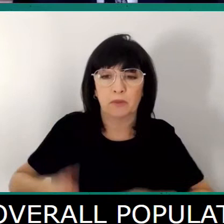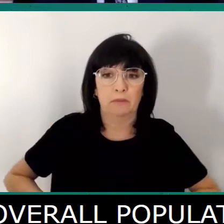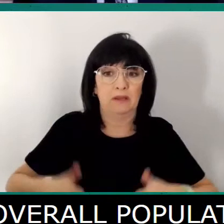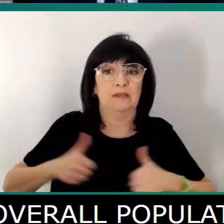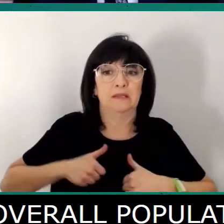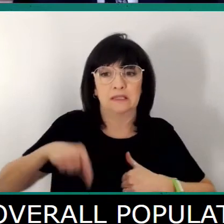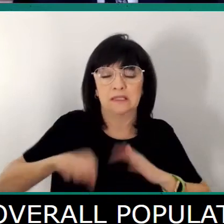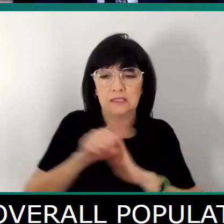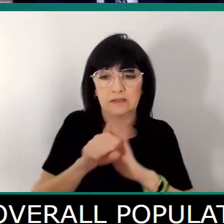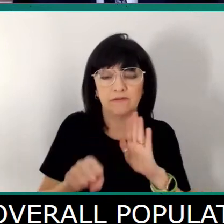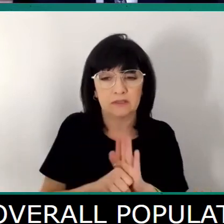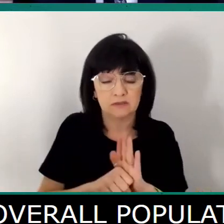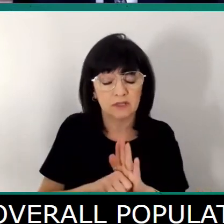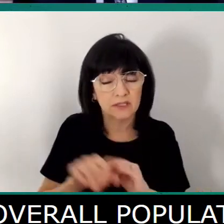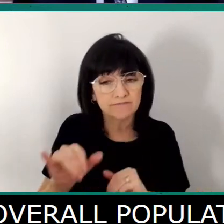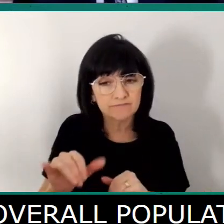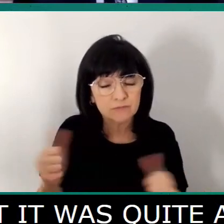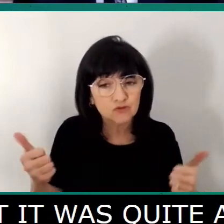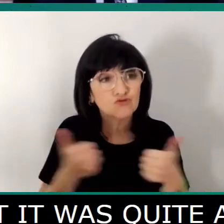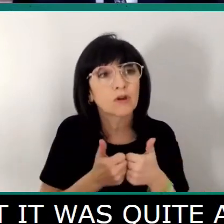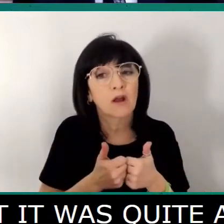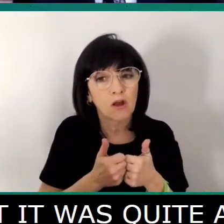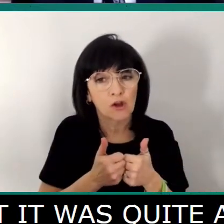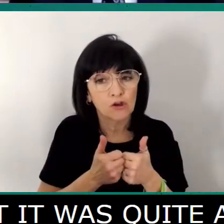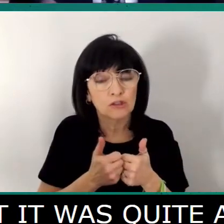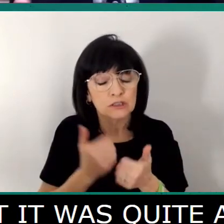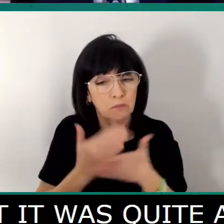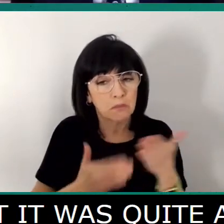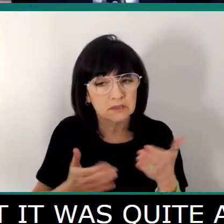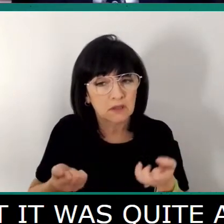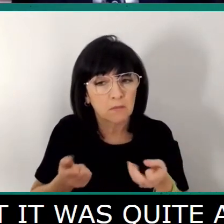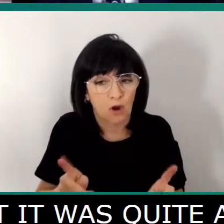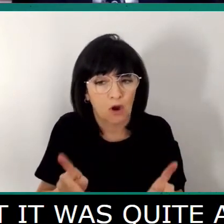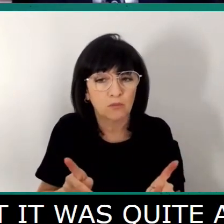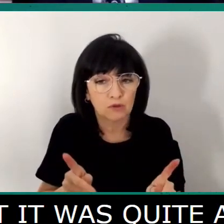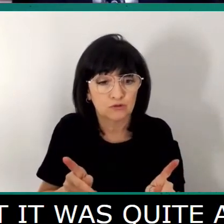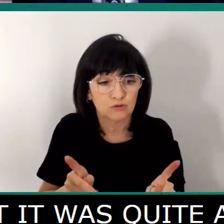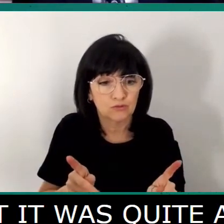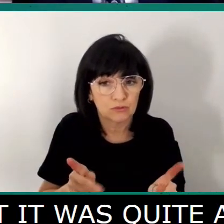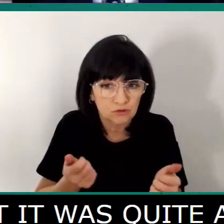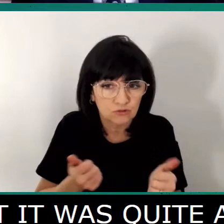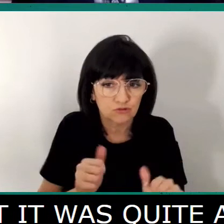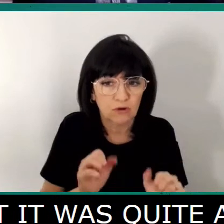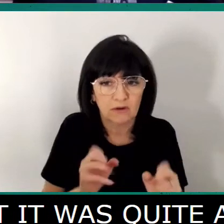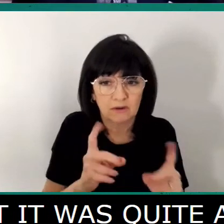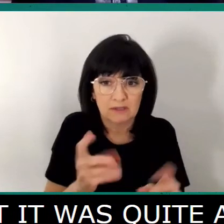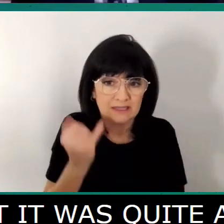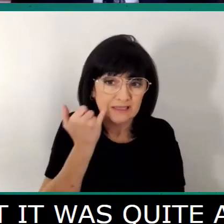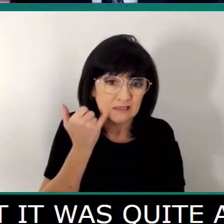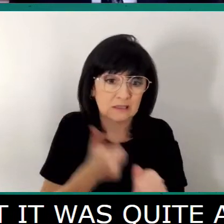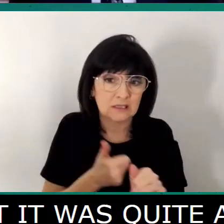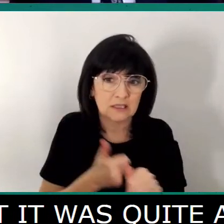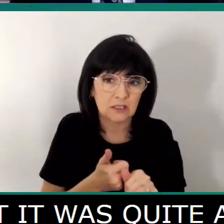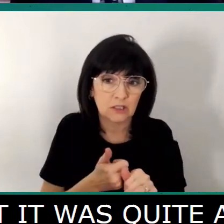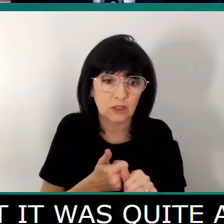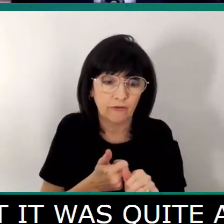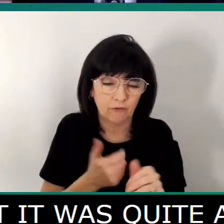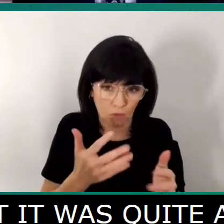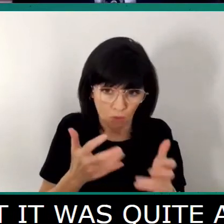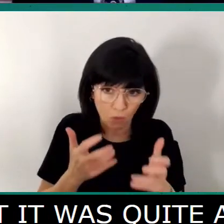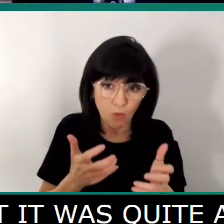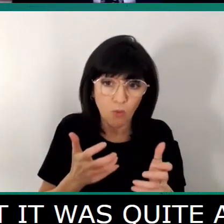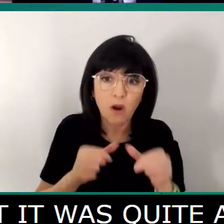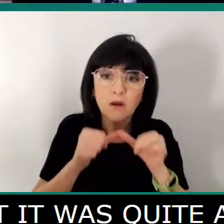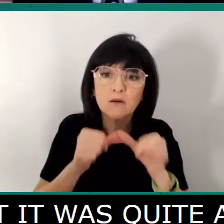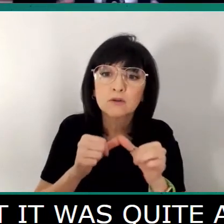some opportunities for that. And of course, if you wanted to get beyond the